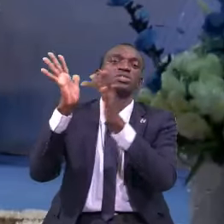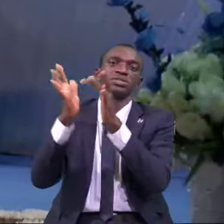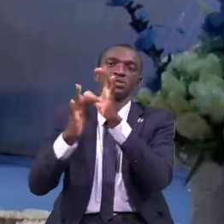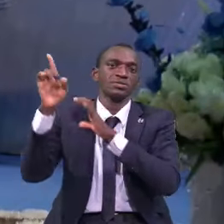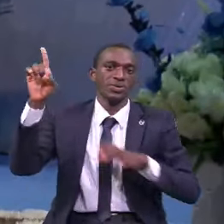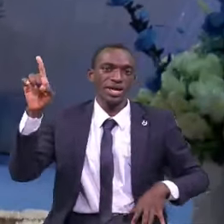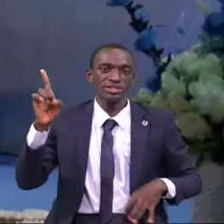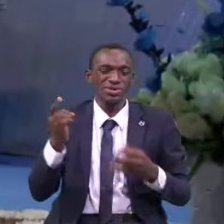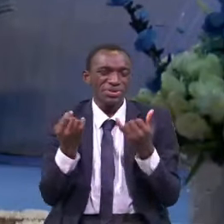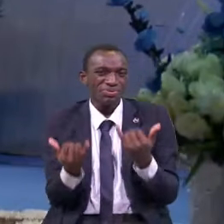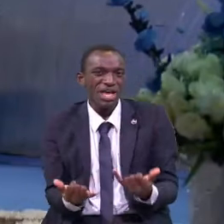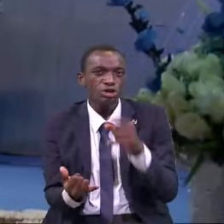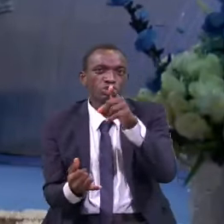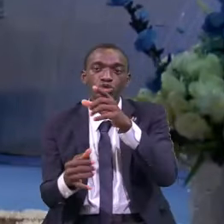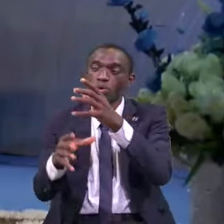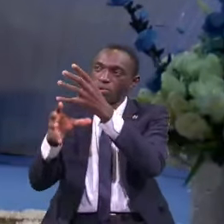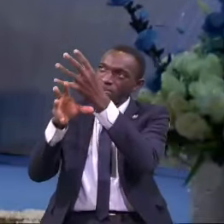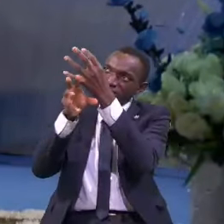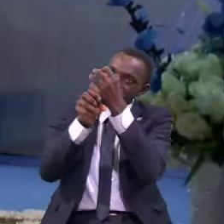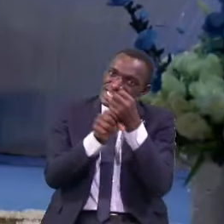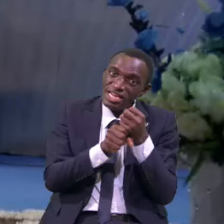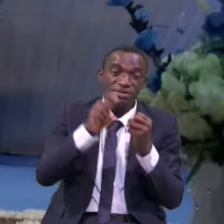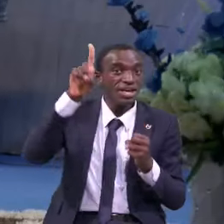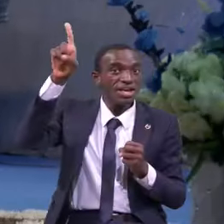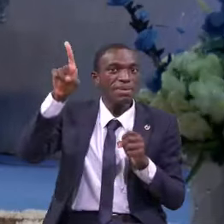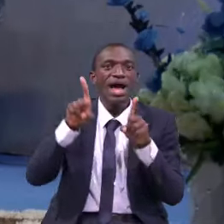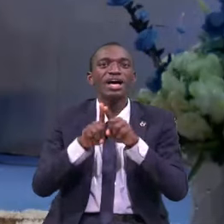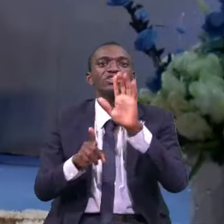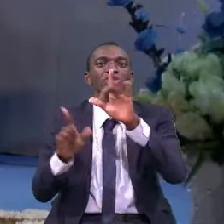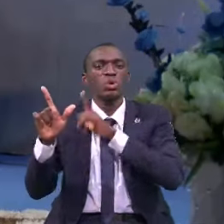Tonight you receive him as your Lord and Savior.